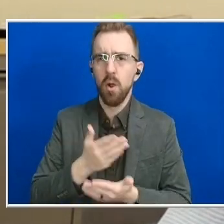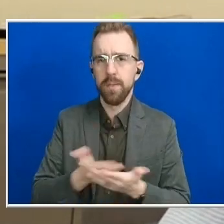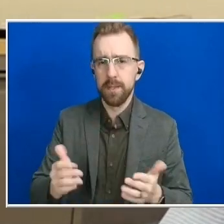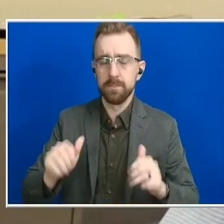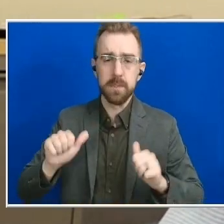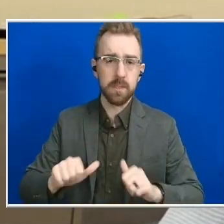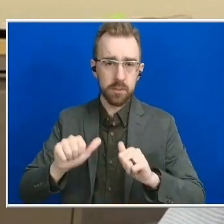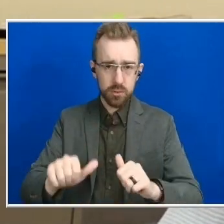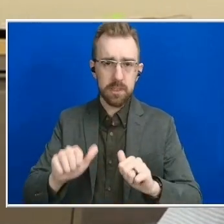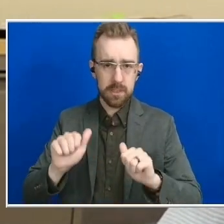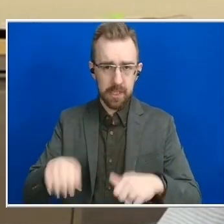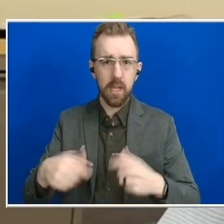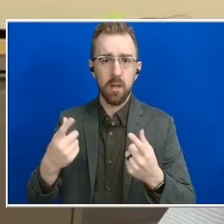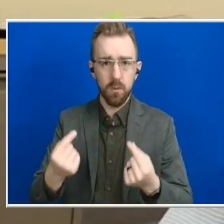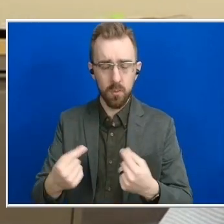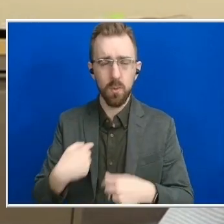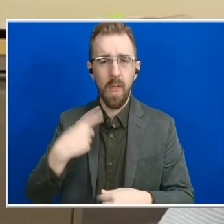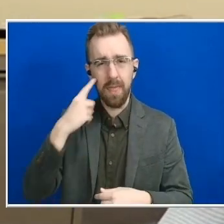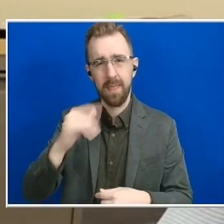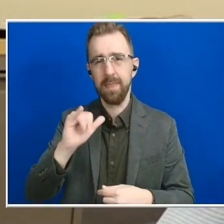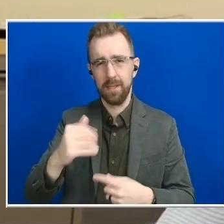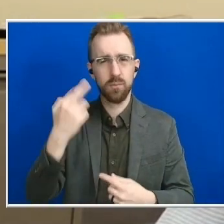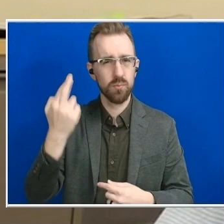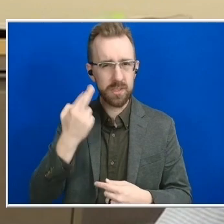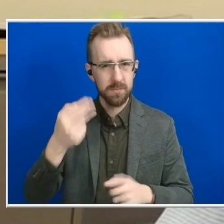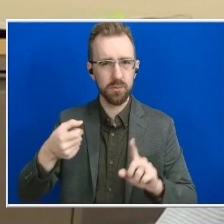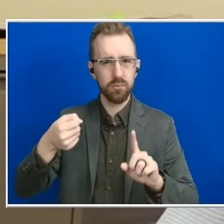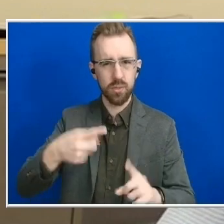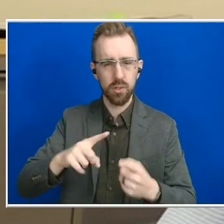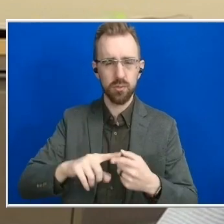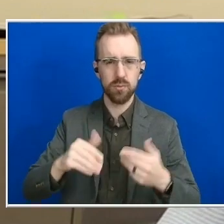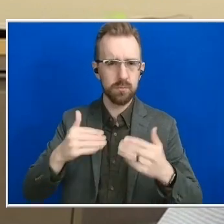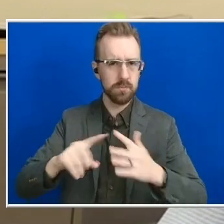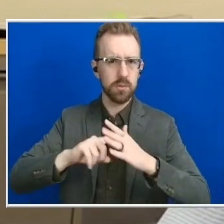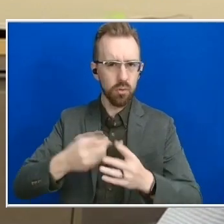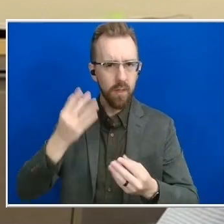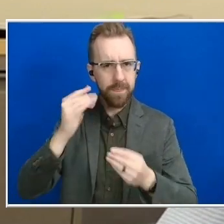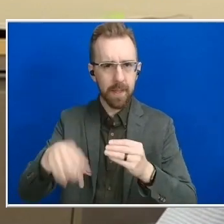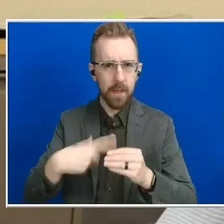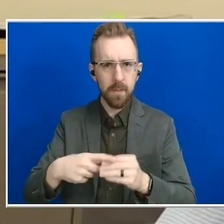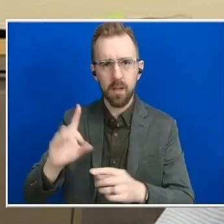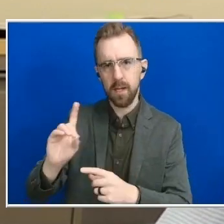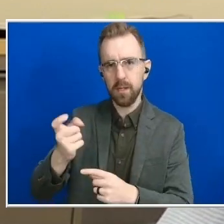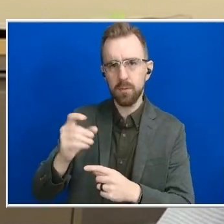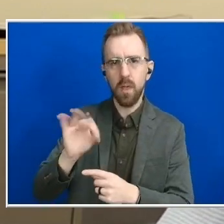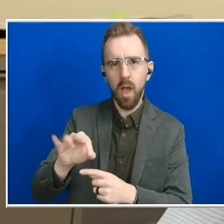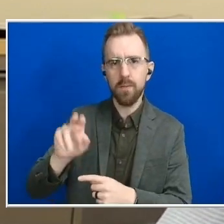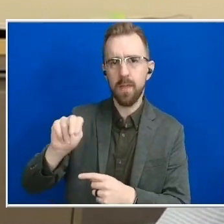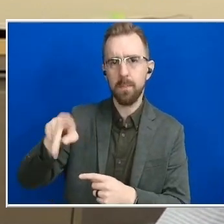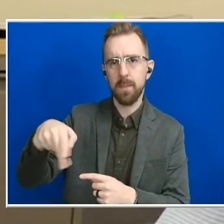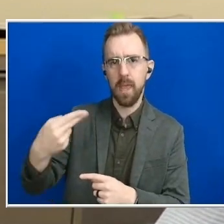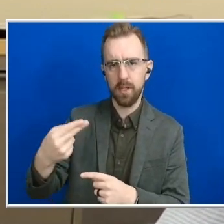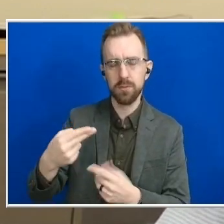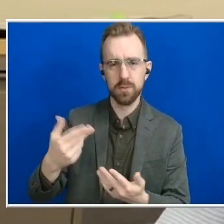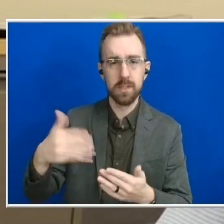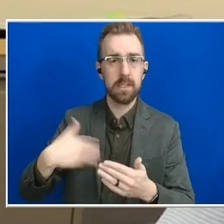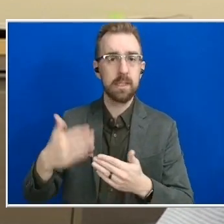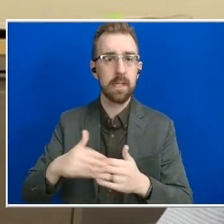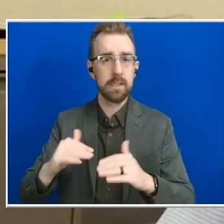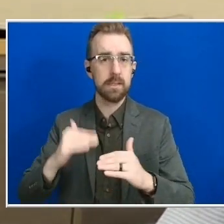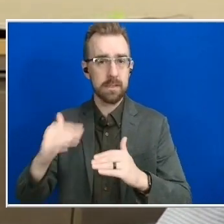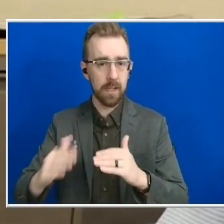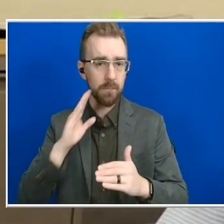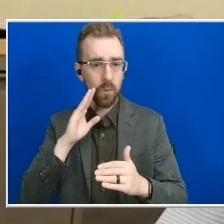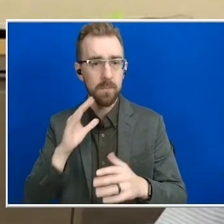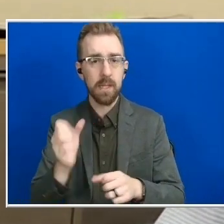be done. And I think that's a reasonable trigger to start thinking about the diagnosis of NPH, which the next step would be to get the imaging